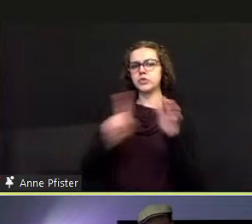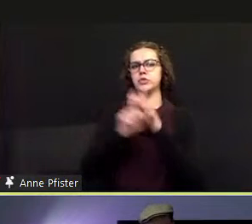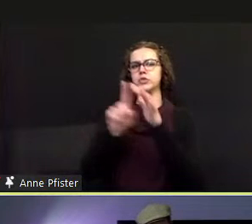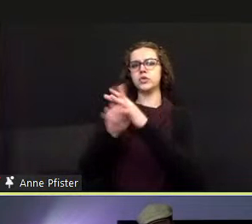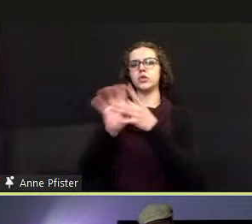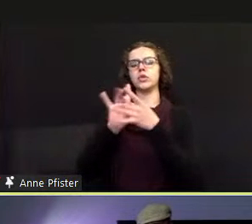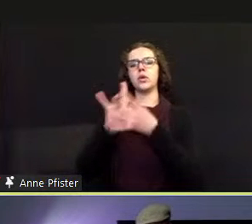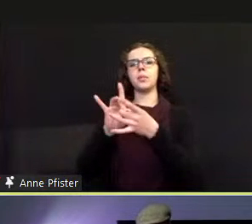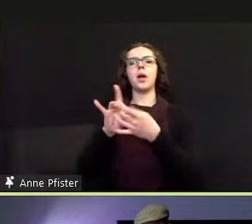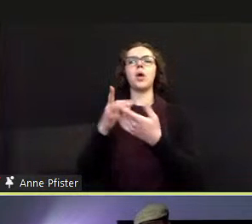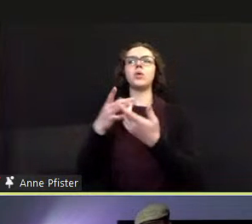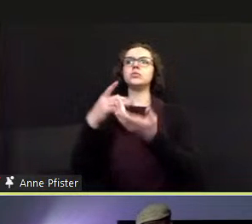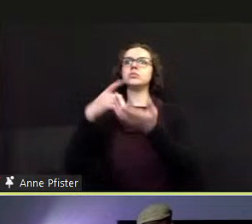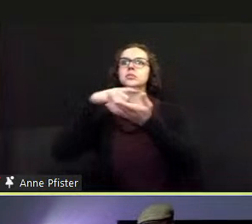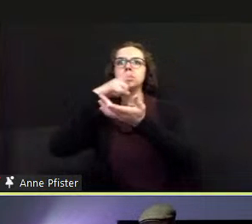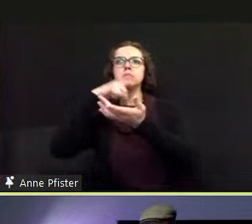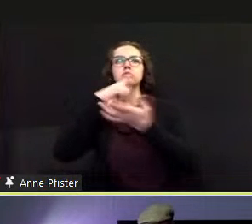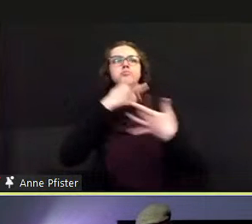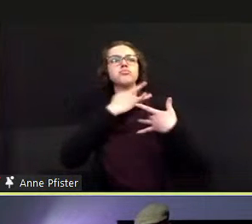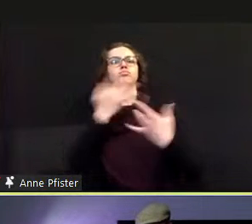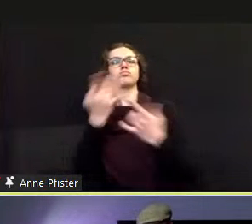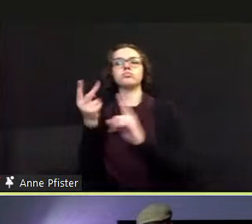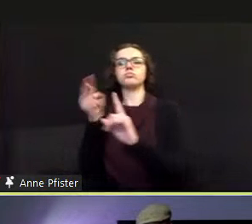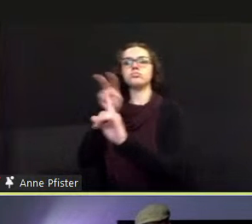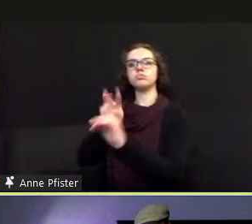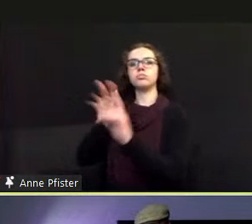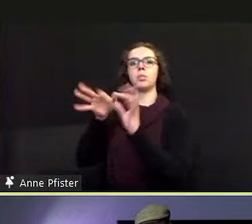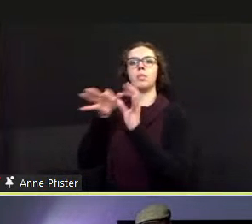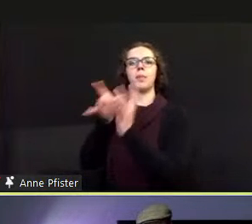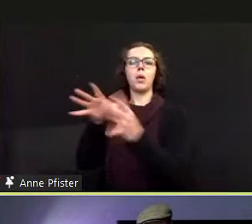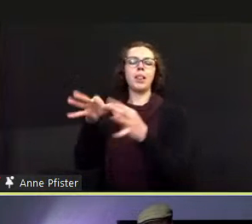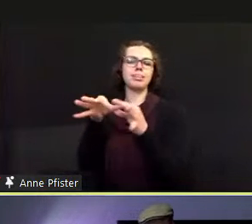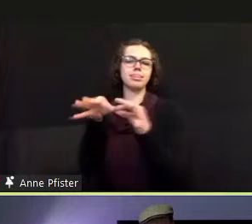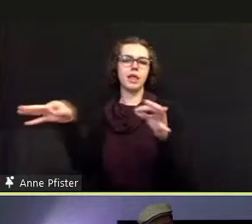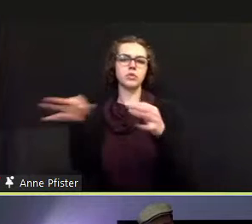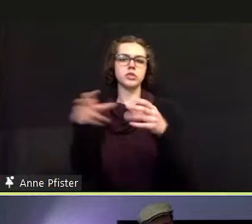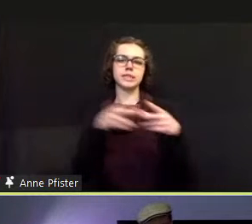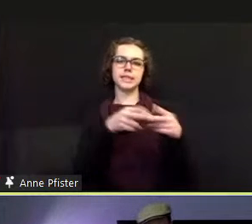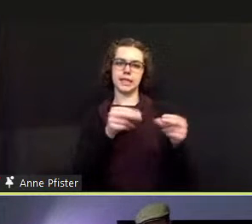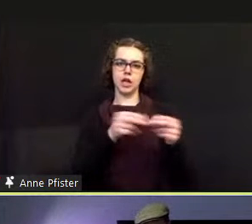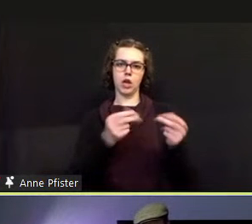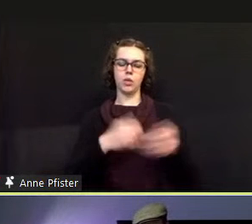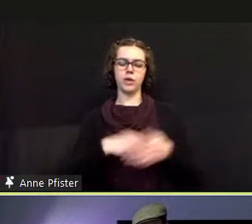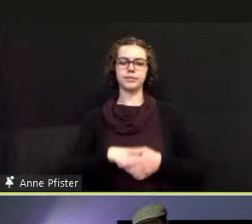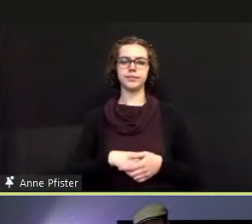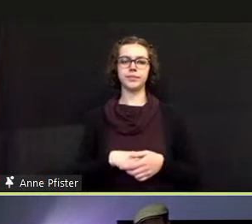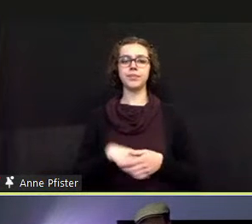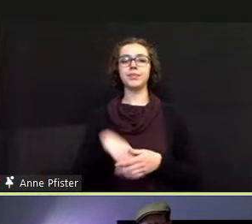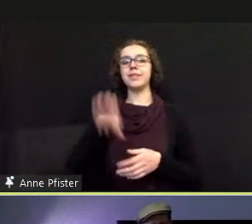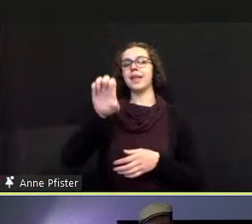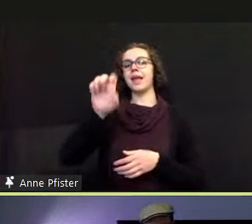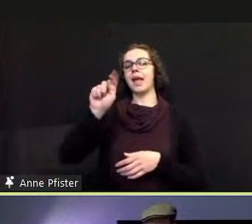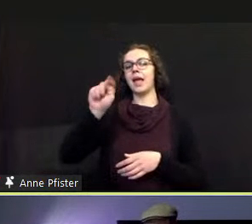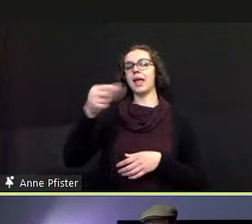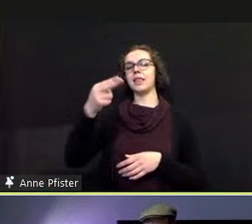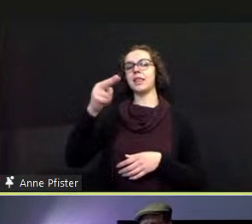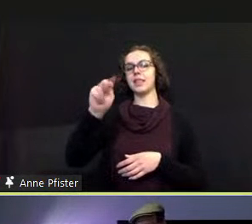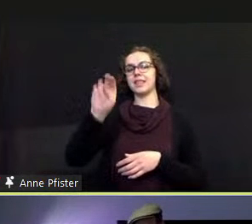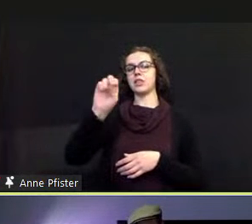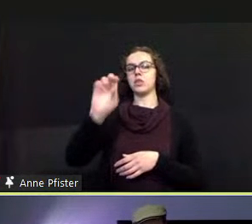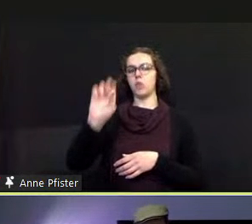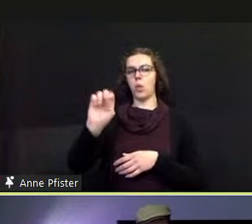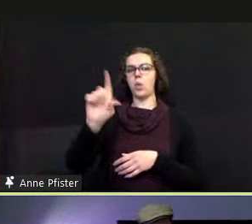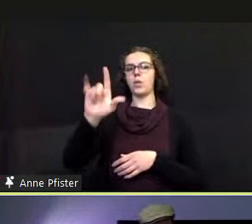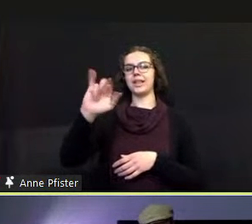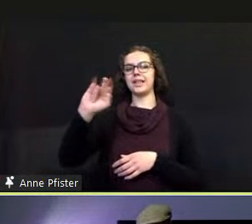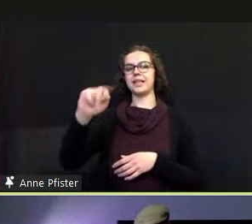hearing language ideologies about other languages of Nicaragua. There's also the issue of ethno-linguistic identity